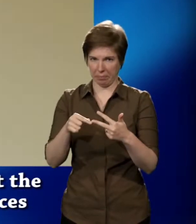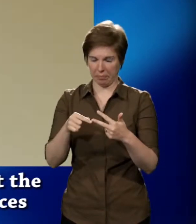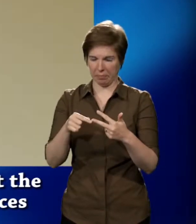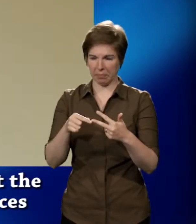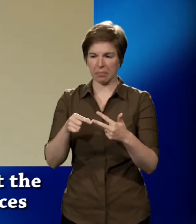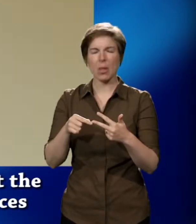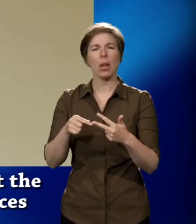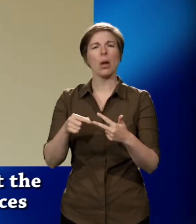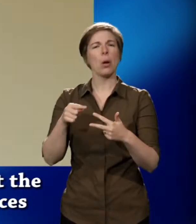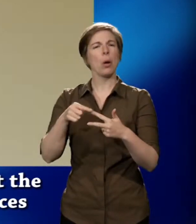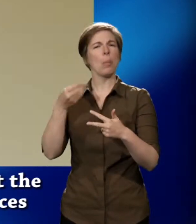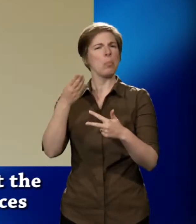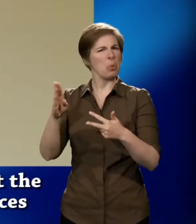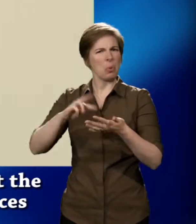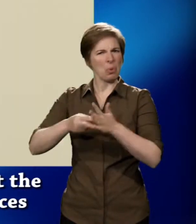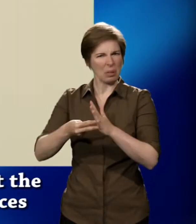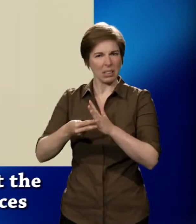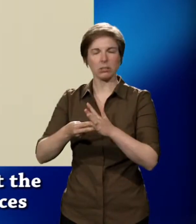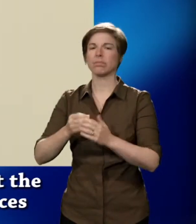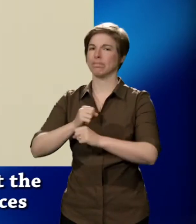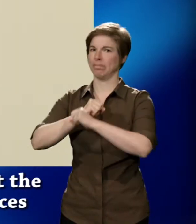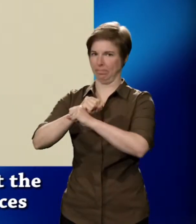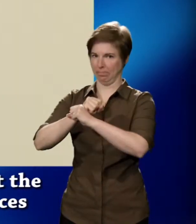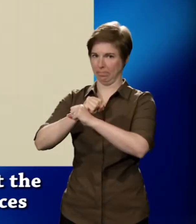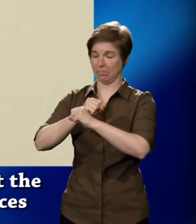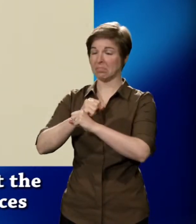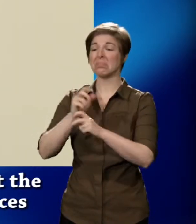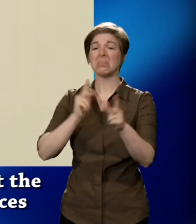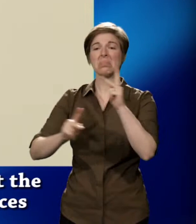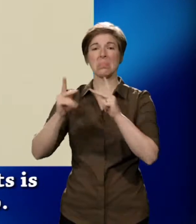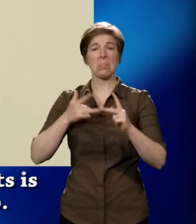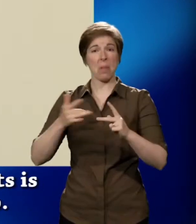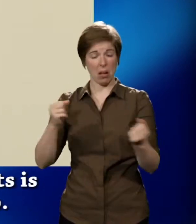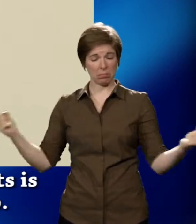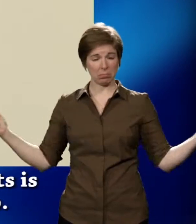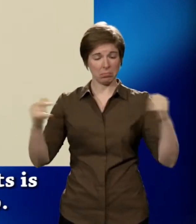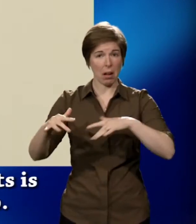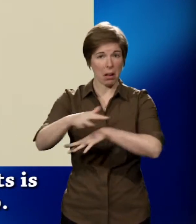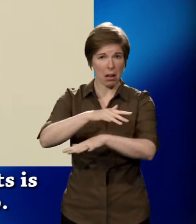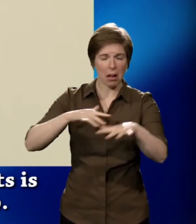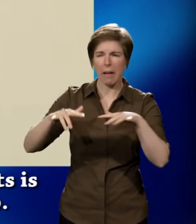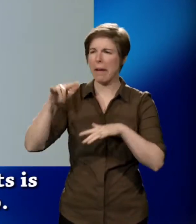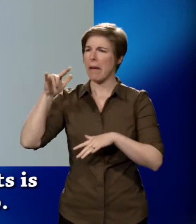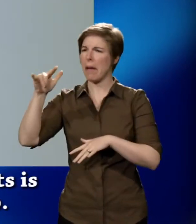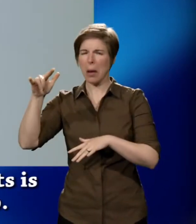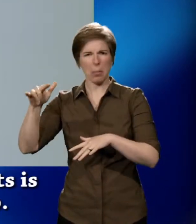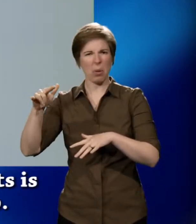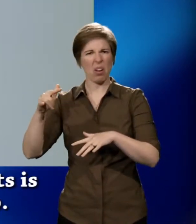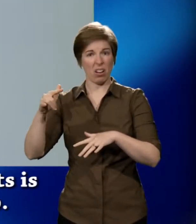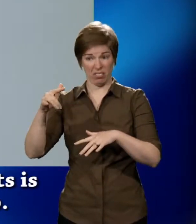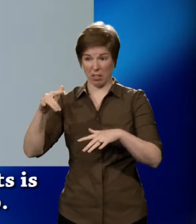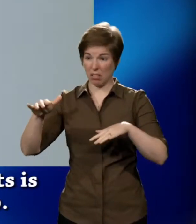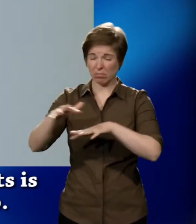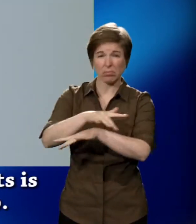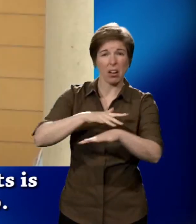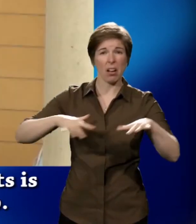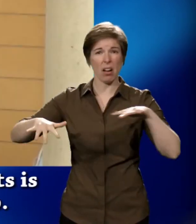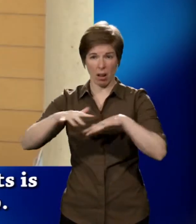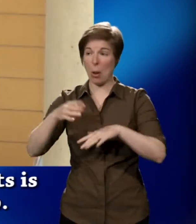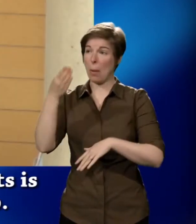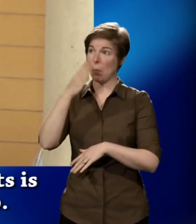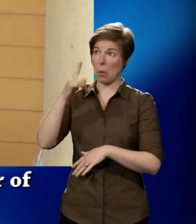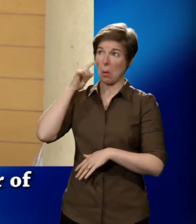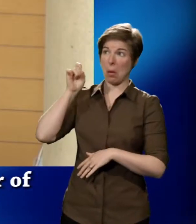with blue lights at the airport or other large gathering places, and really what that blue represents security